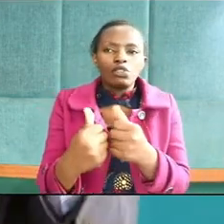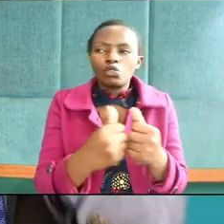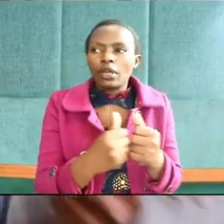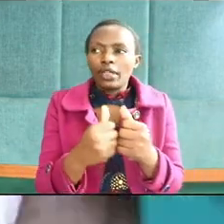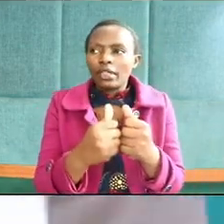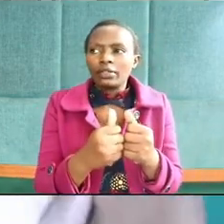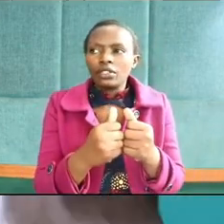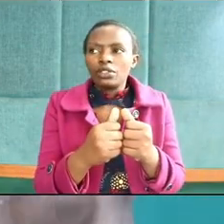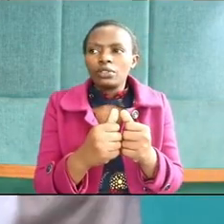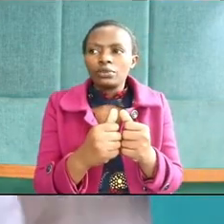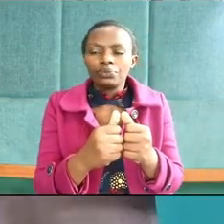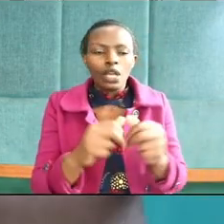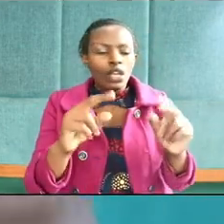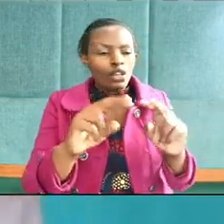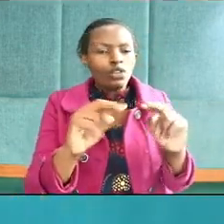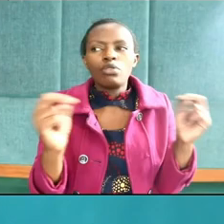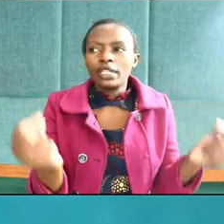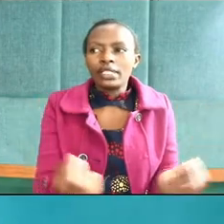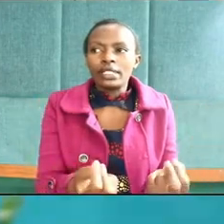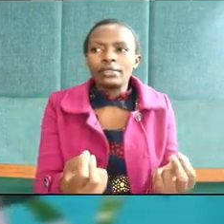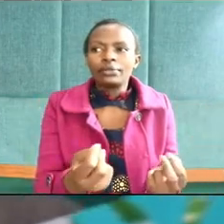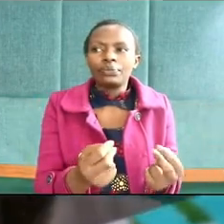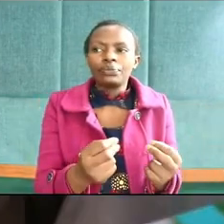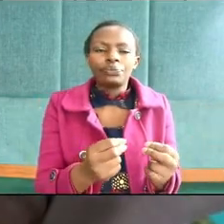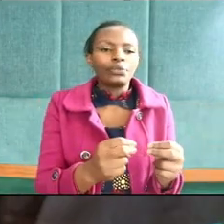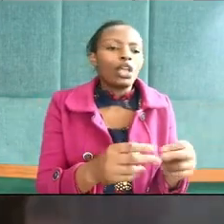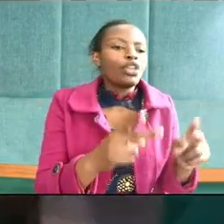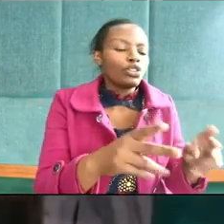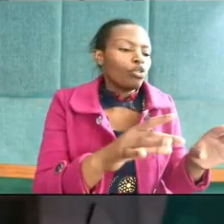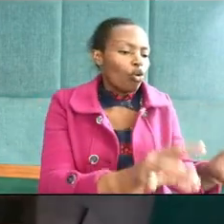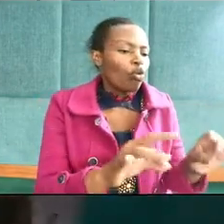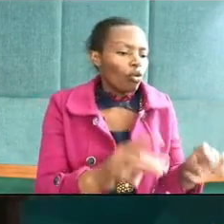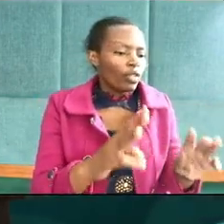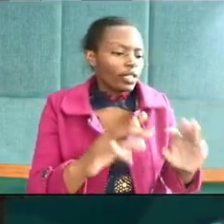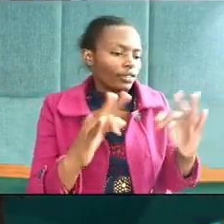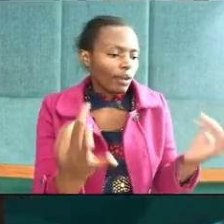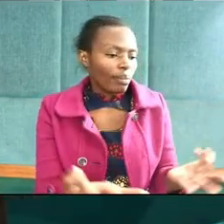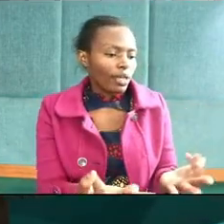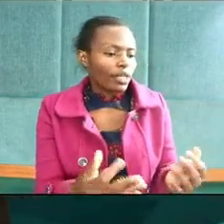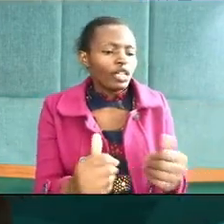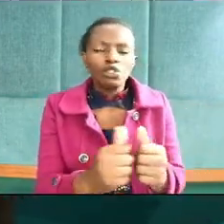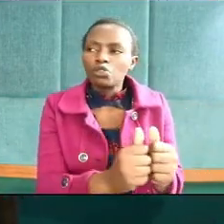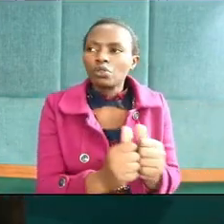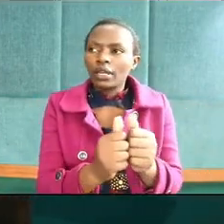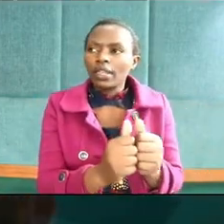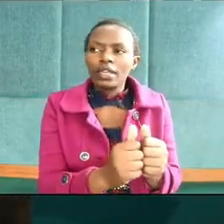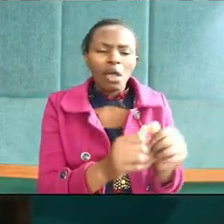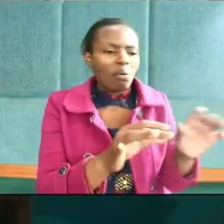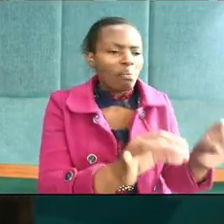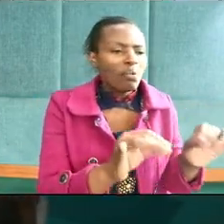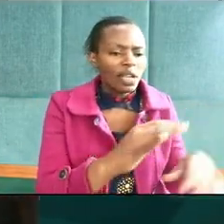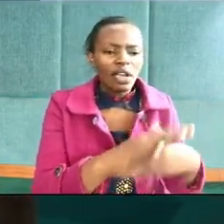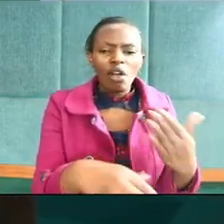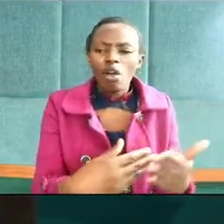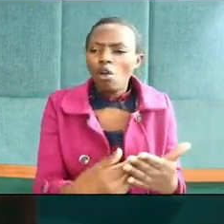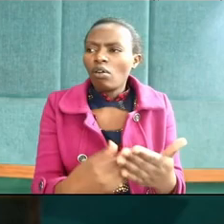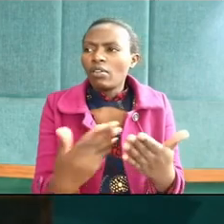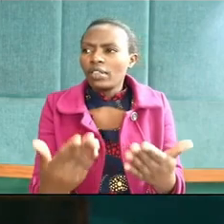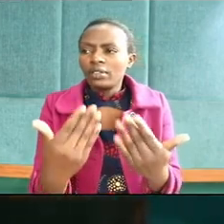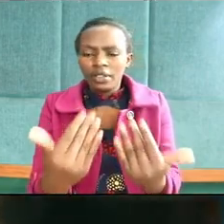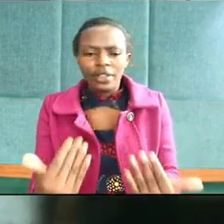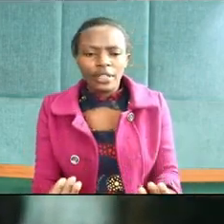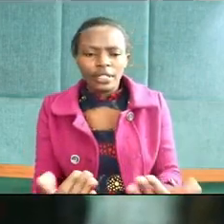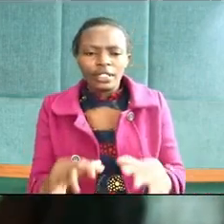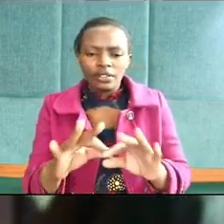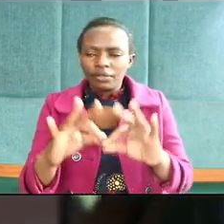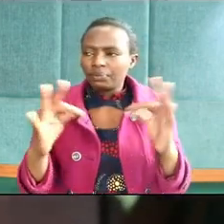unifier. You are the one that holds the family together. You bring everyone, whether